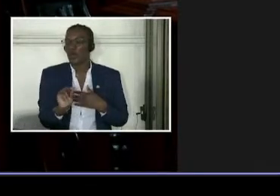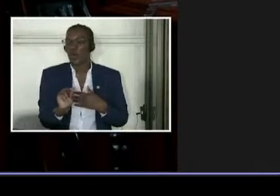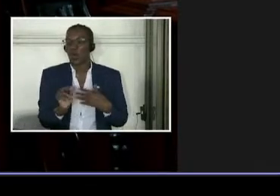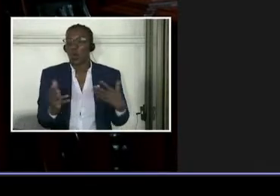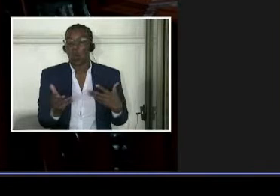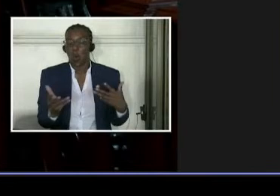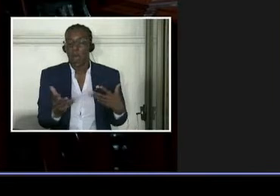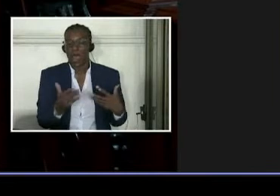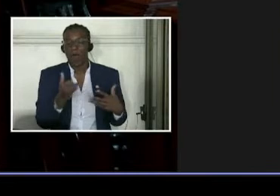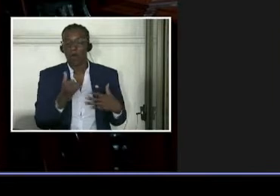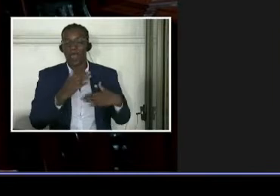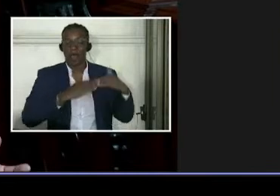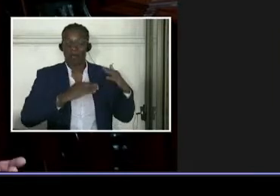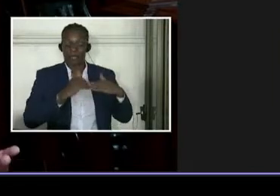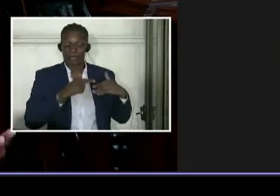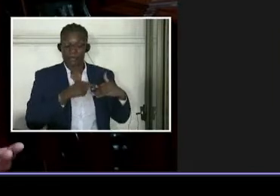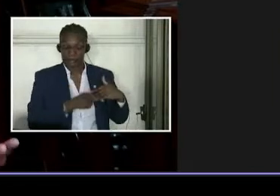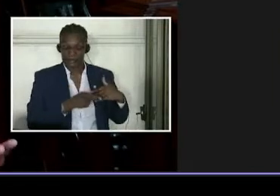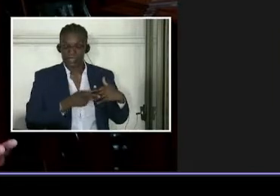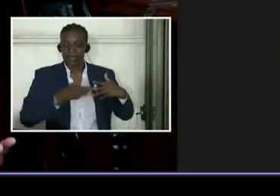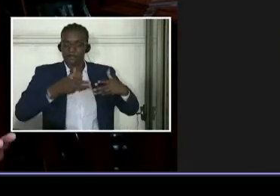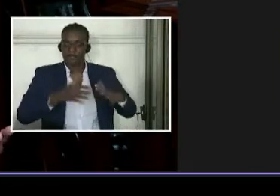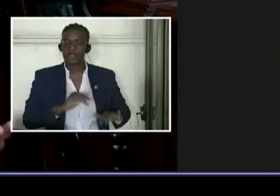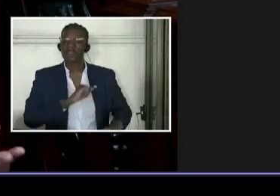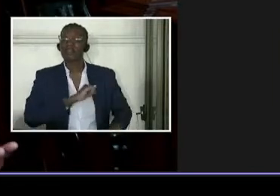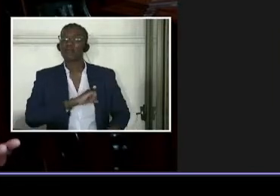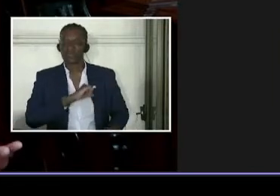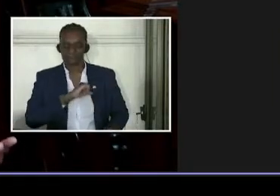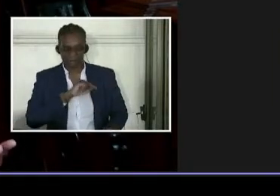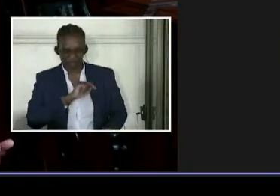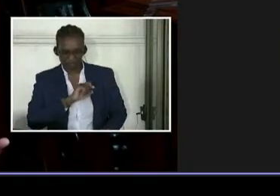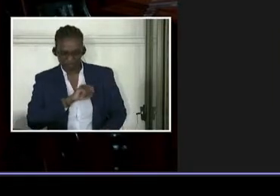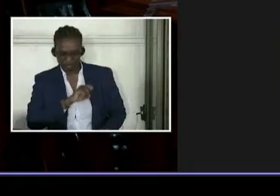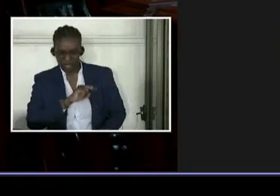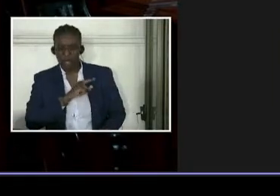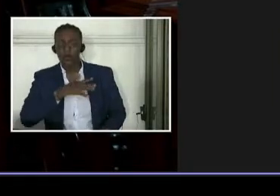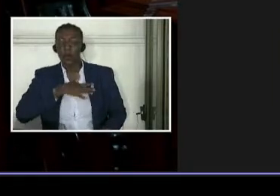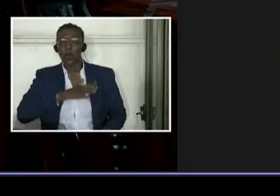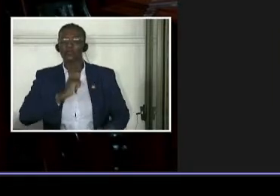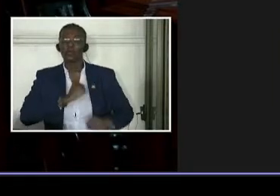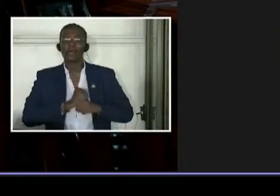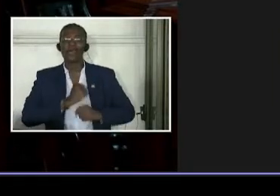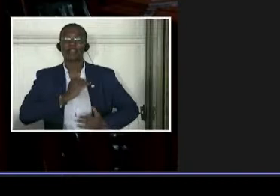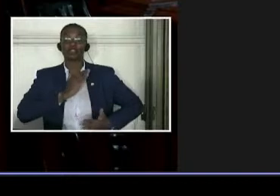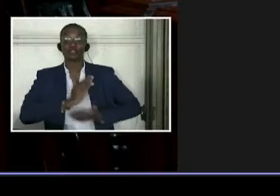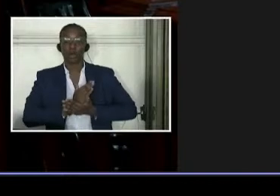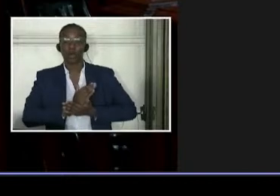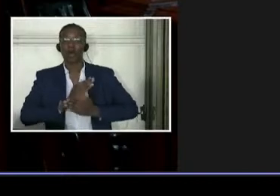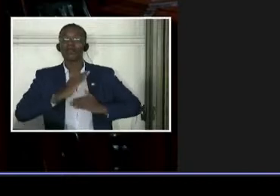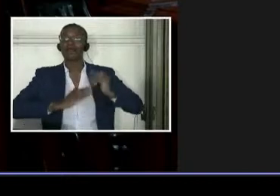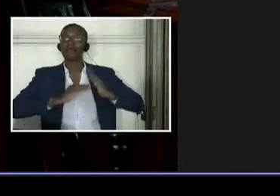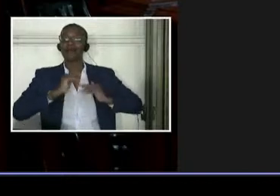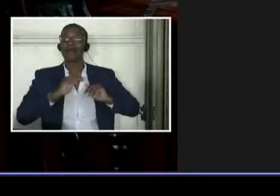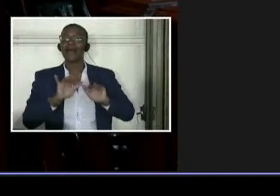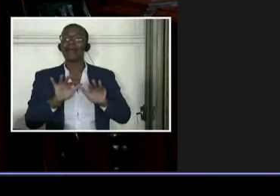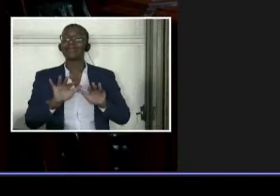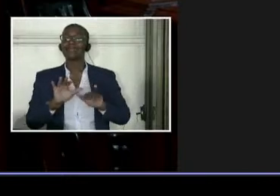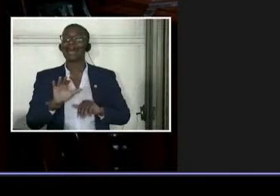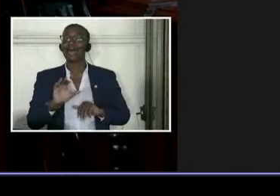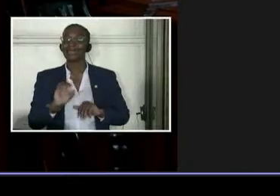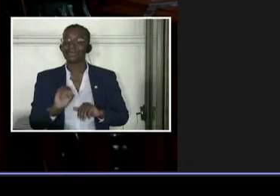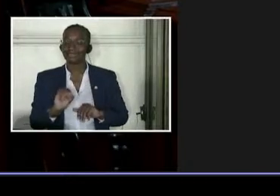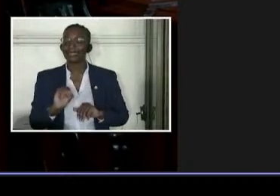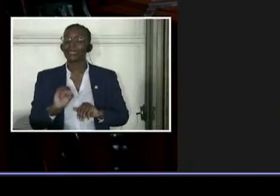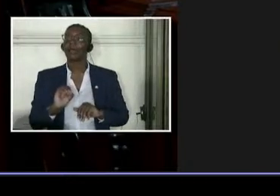where we have constructed. In fact, the municipality, we want to ensure that the constructed 90 million rands